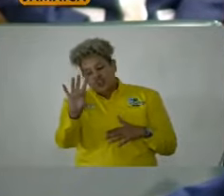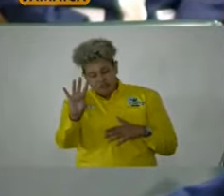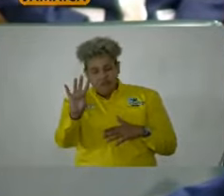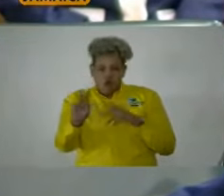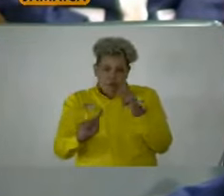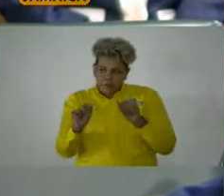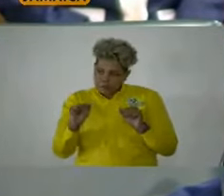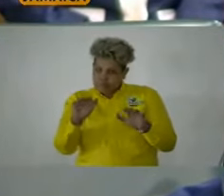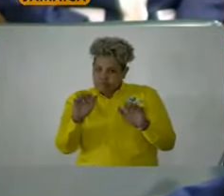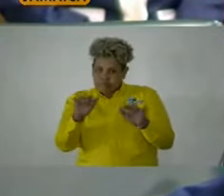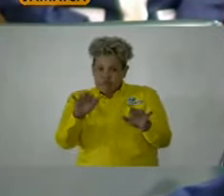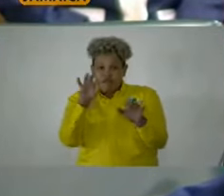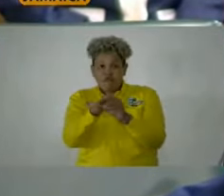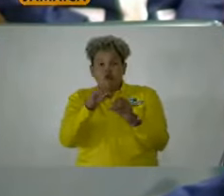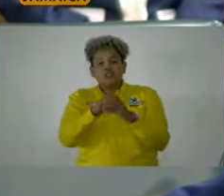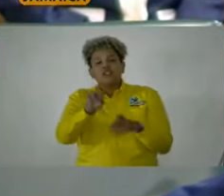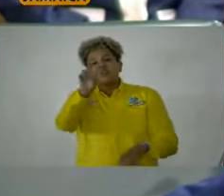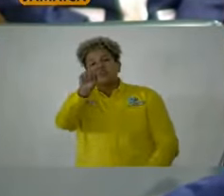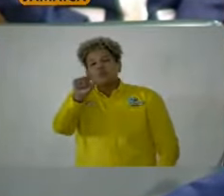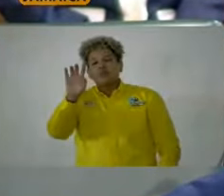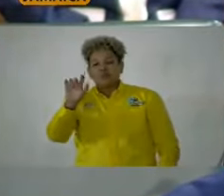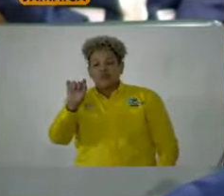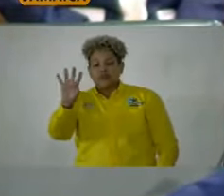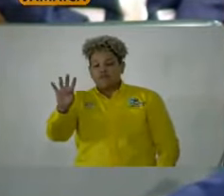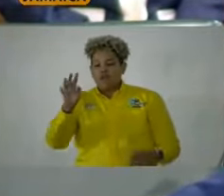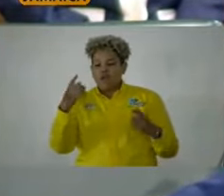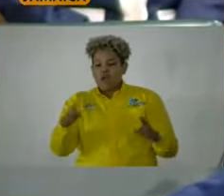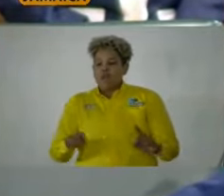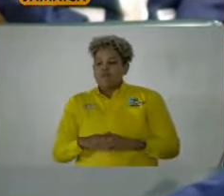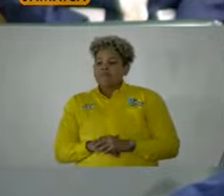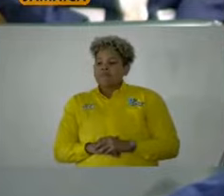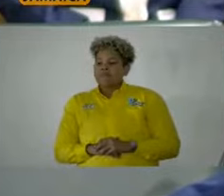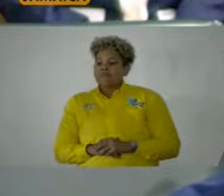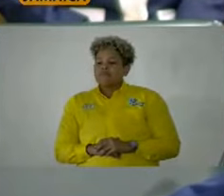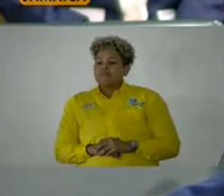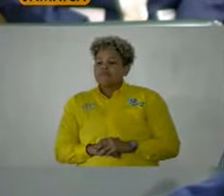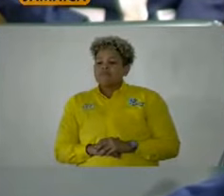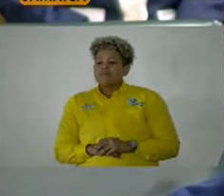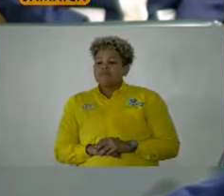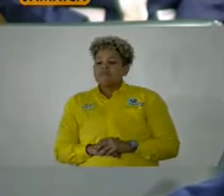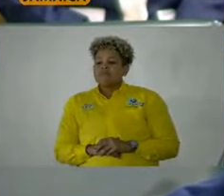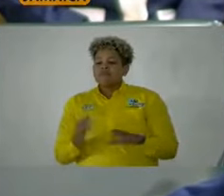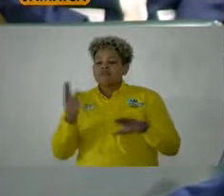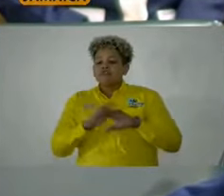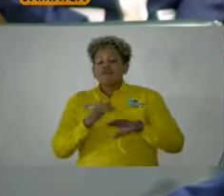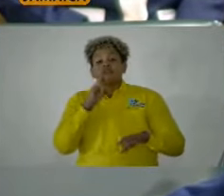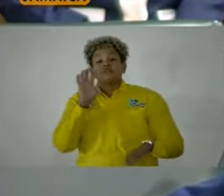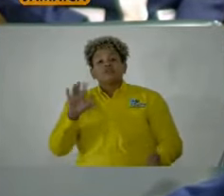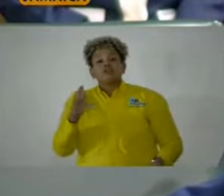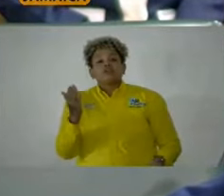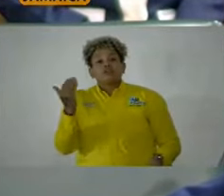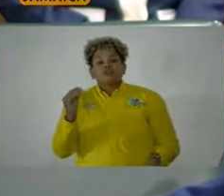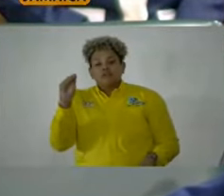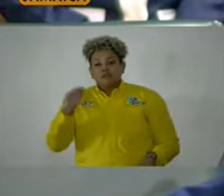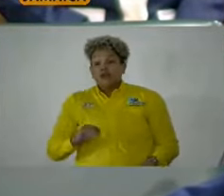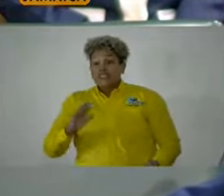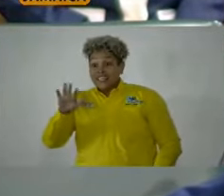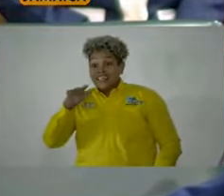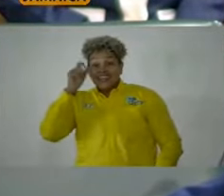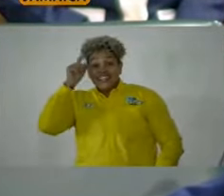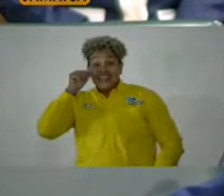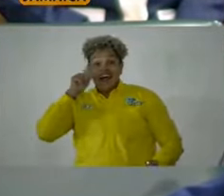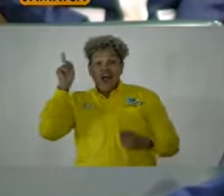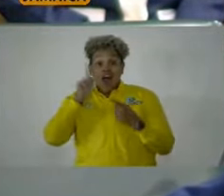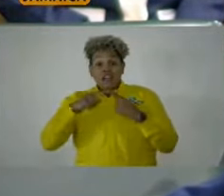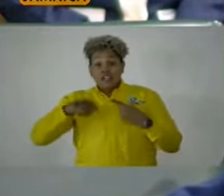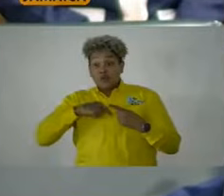626,934 voters in 2024. An increase, as I've said, of 15%. Indeed,